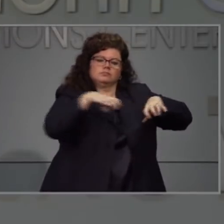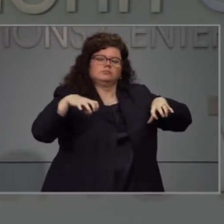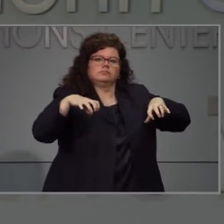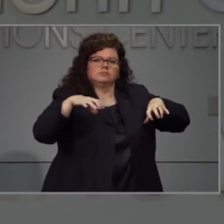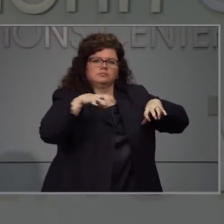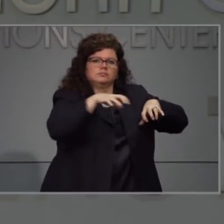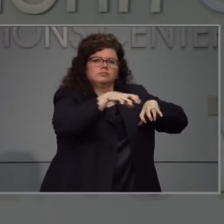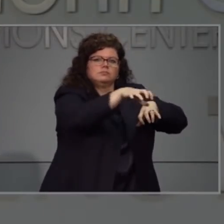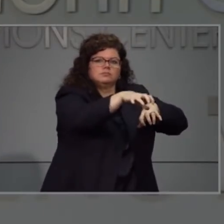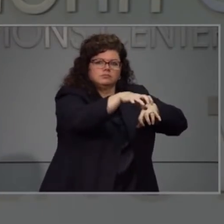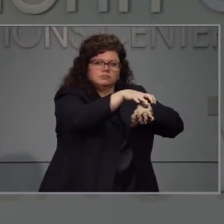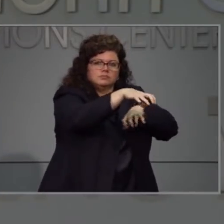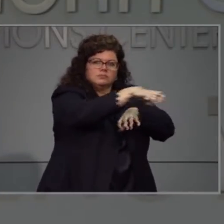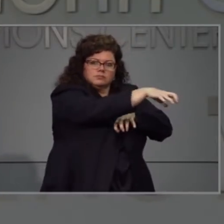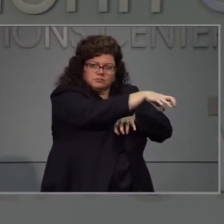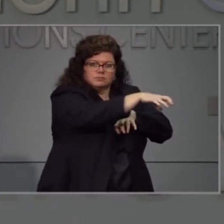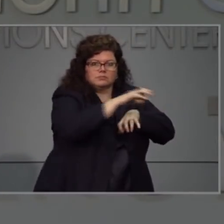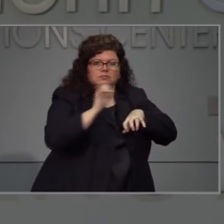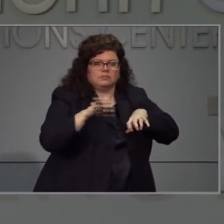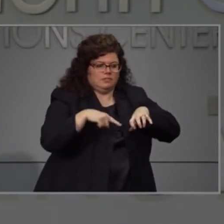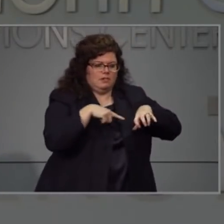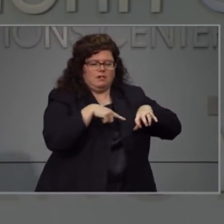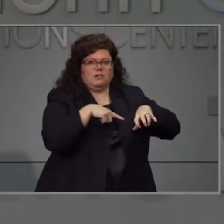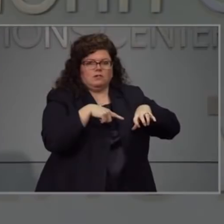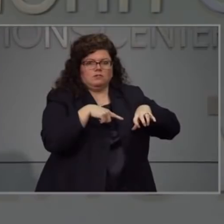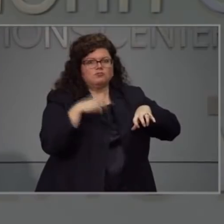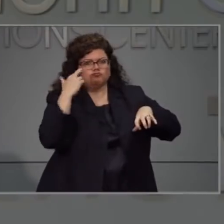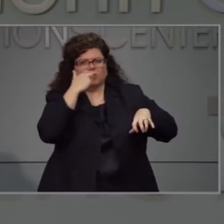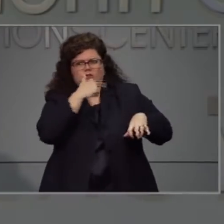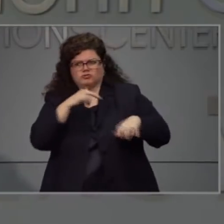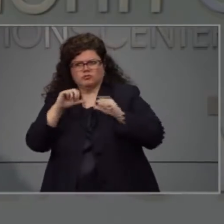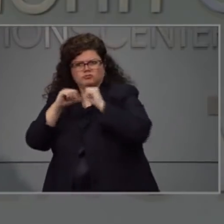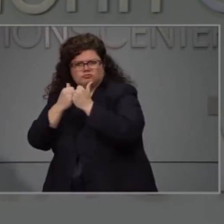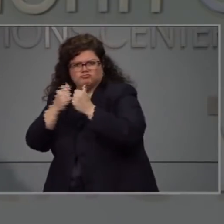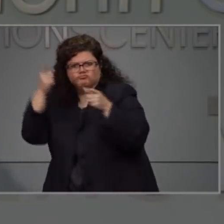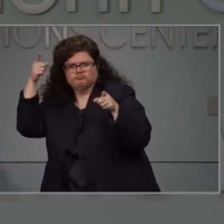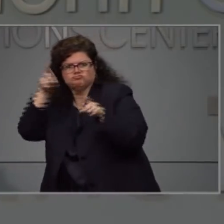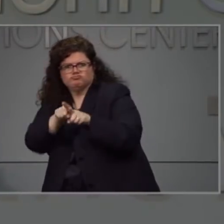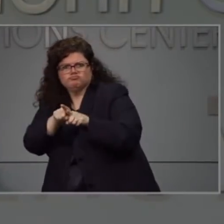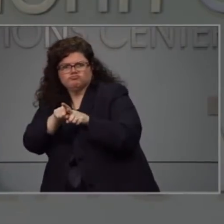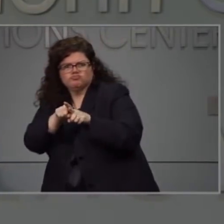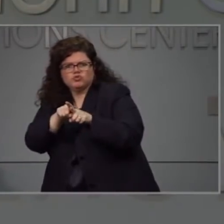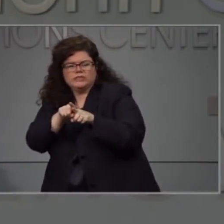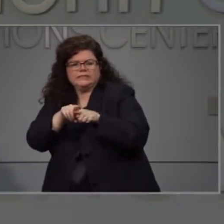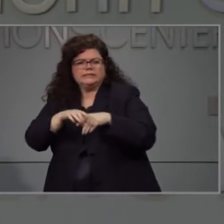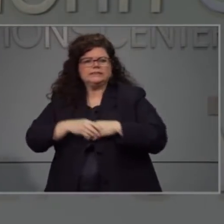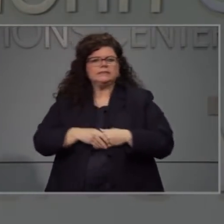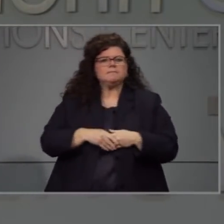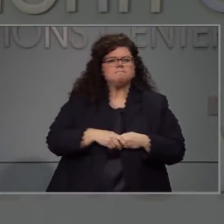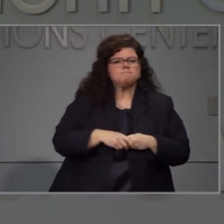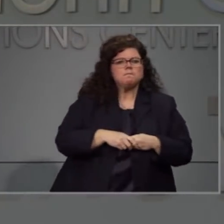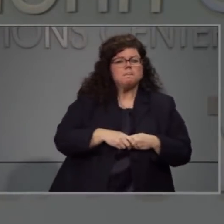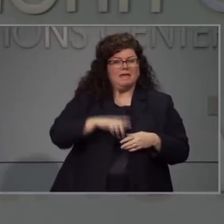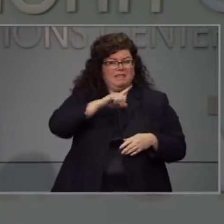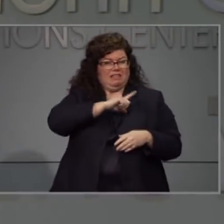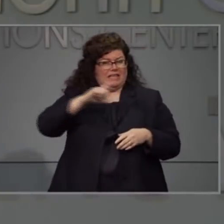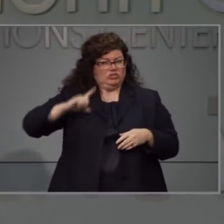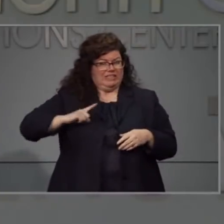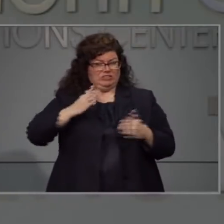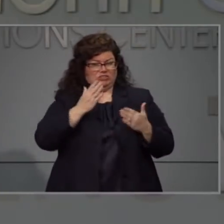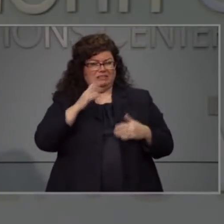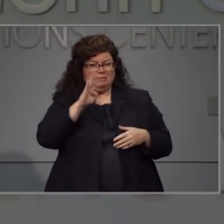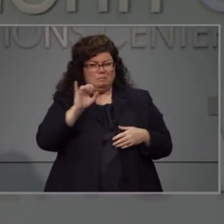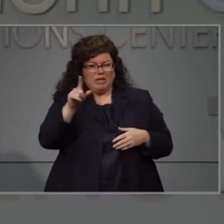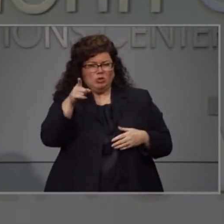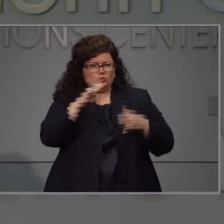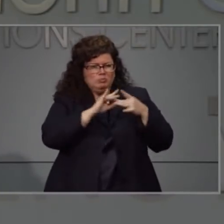about doing this. I haven't seen the legislation. Dr. Cohen, would you want to address any of that? I haven't seen the legislation, but